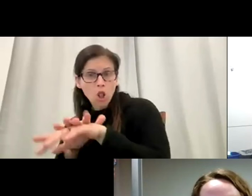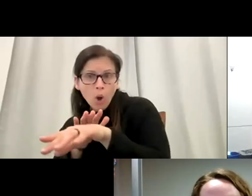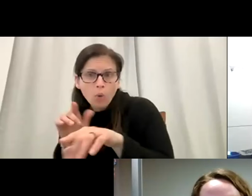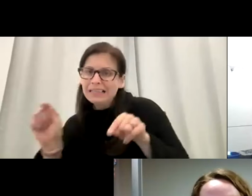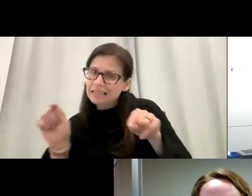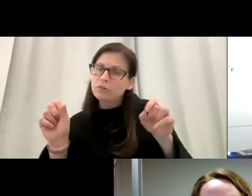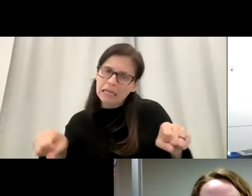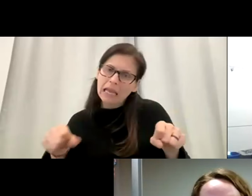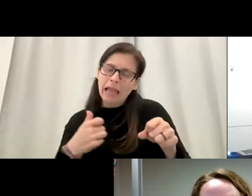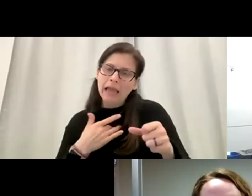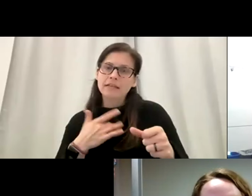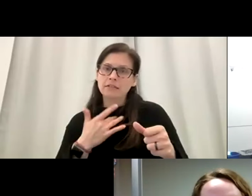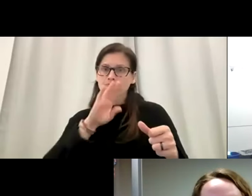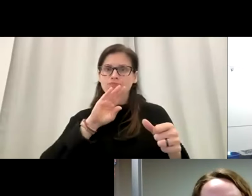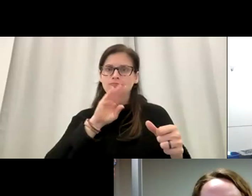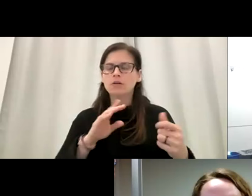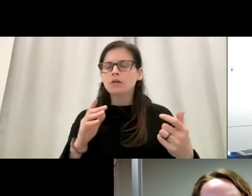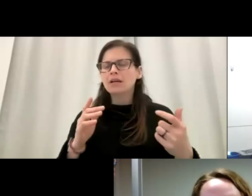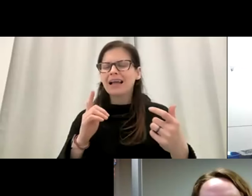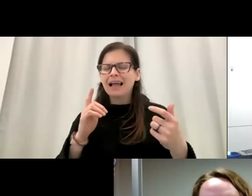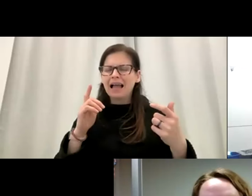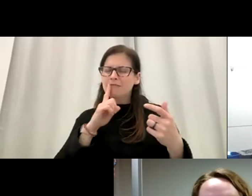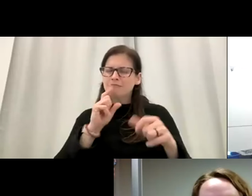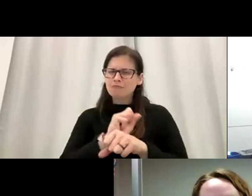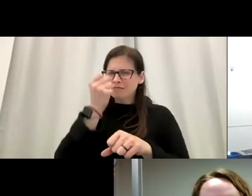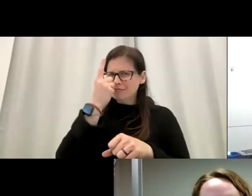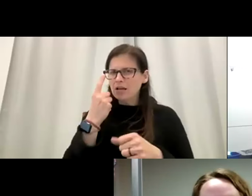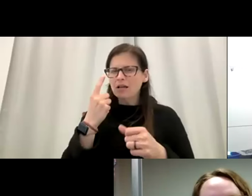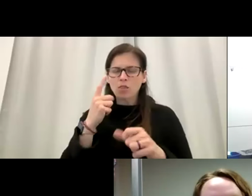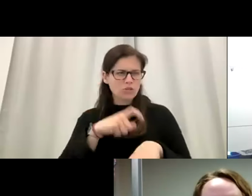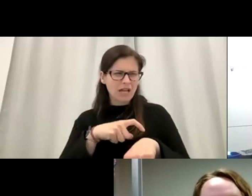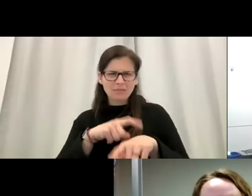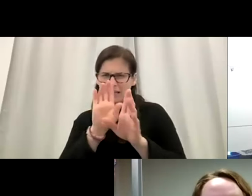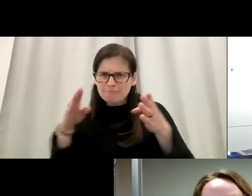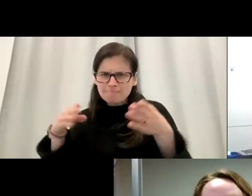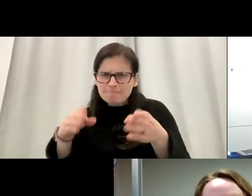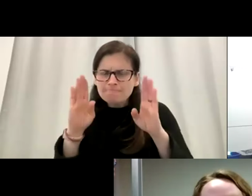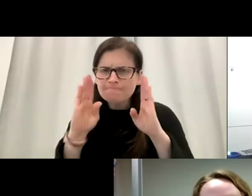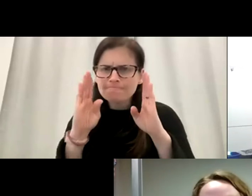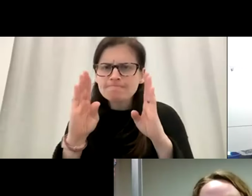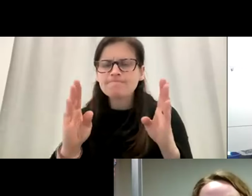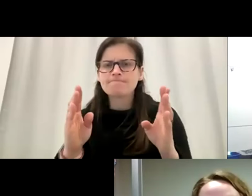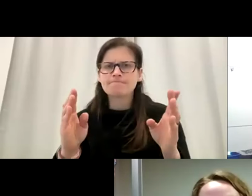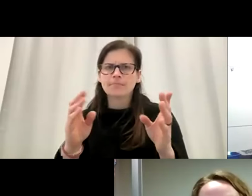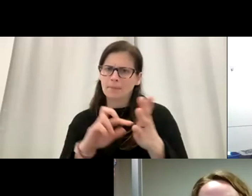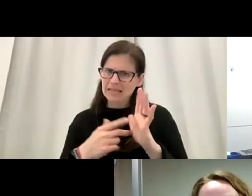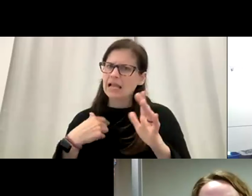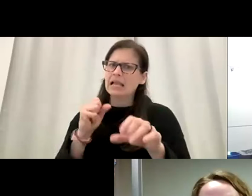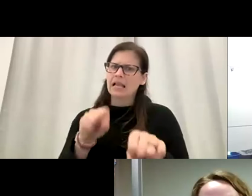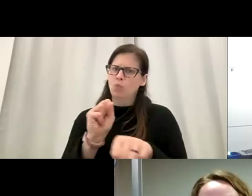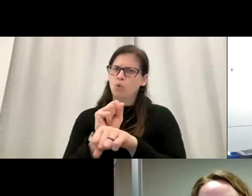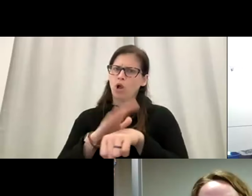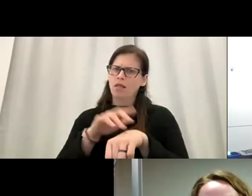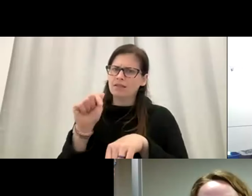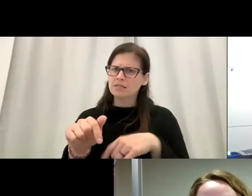understanding like when are these times that I can like actually, you know, like tune in and like be in that headspace where I can work on this, and also then I